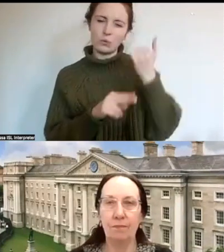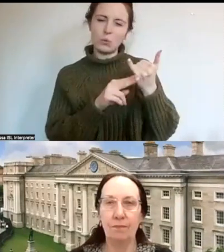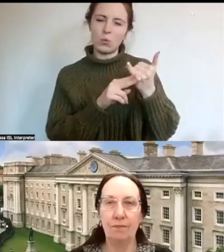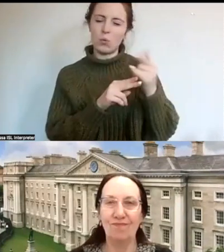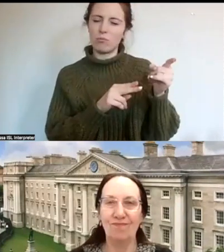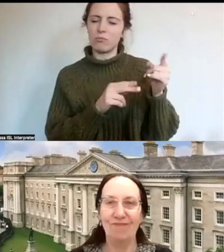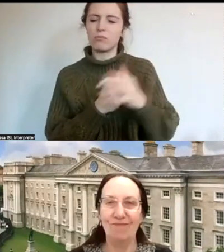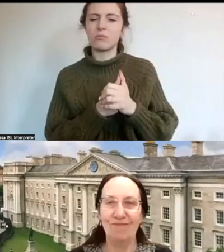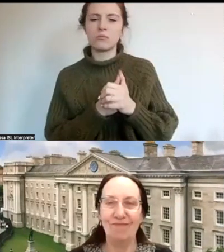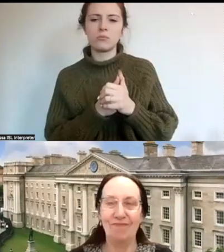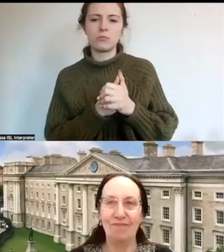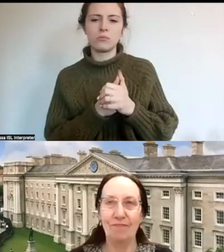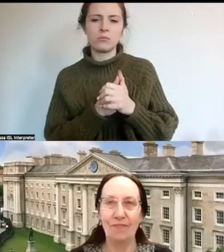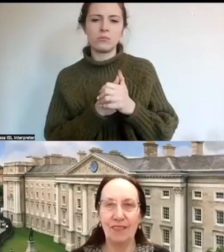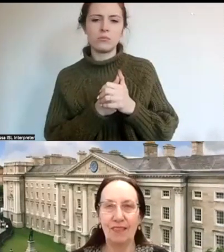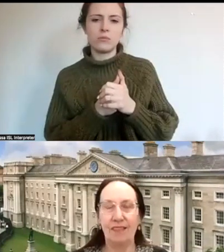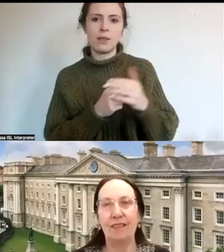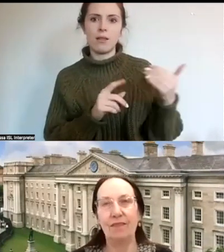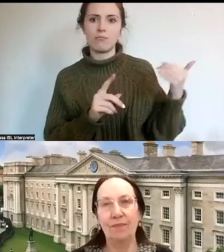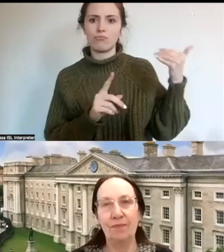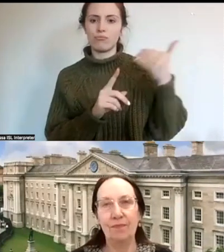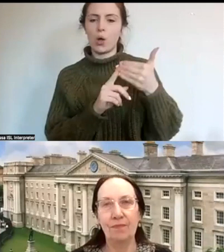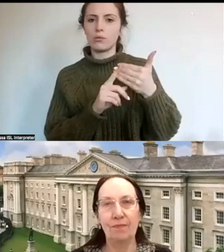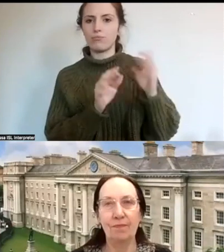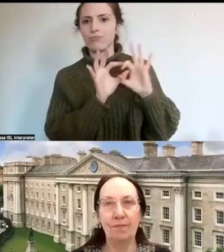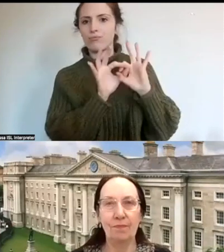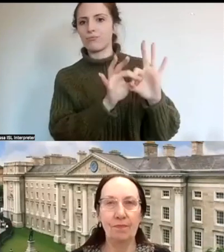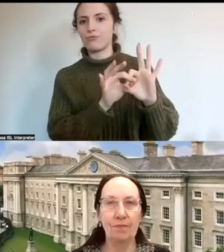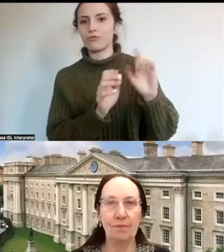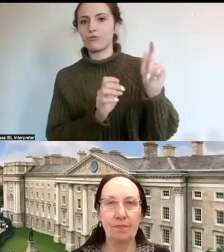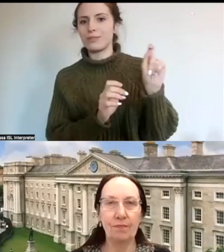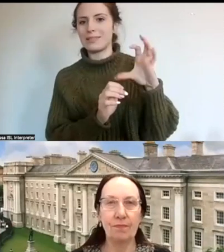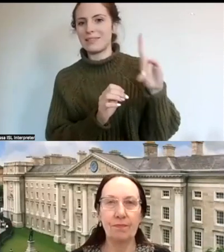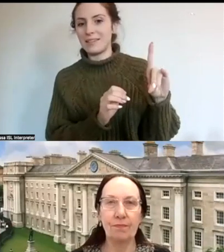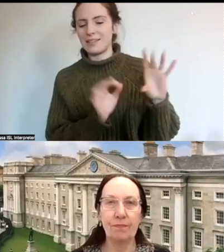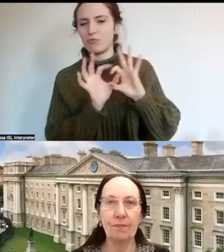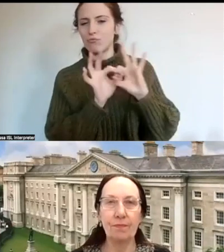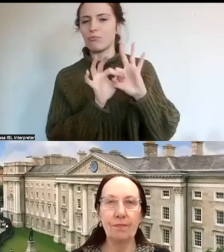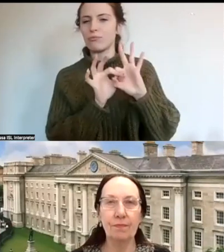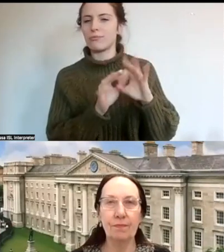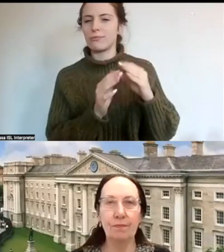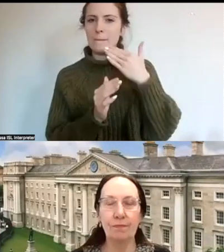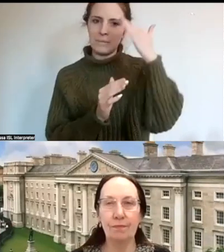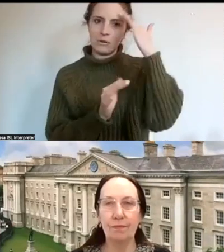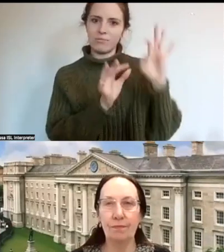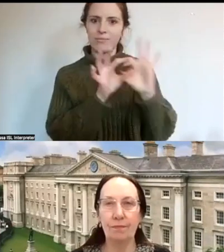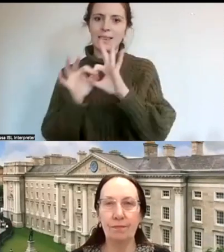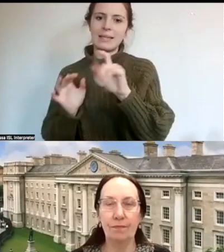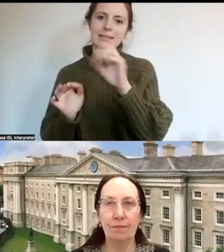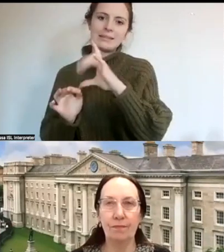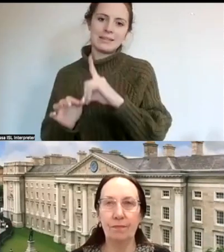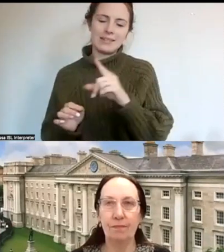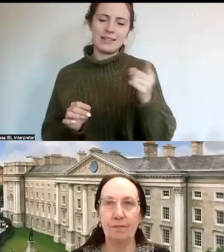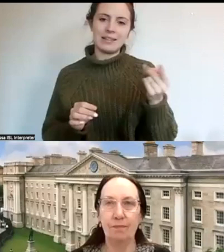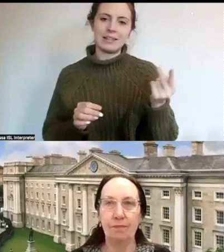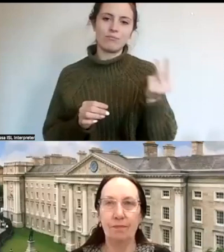longtime ally to us in the Trinity Centre for Aging and Intellectual Disability, and Co-Principal